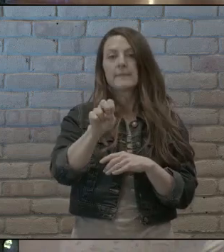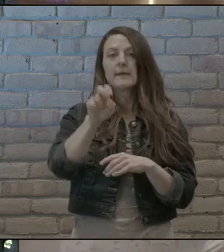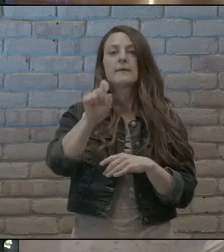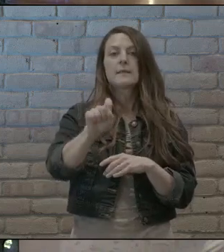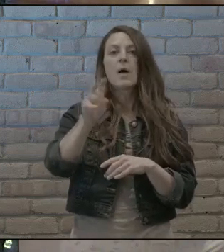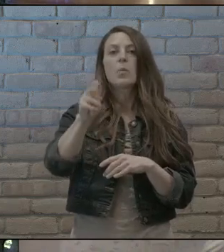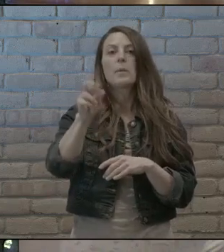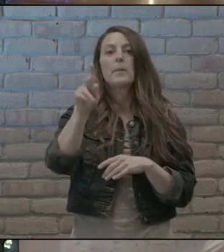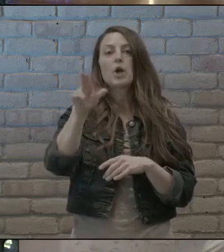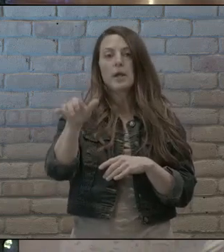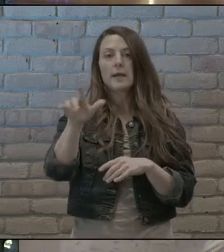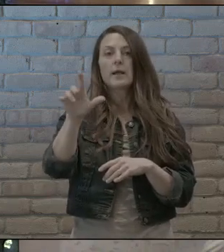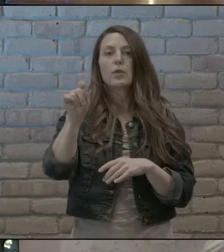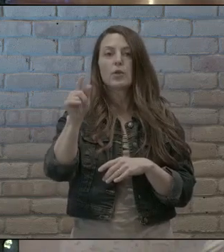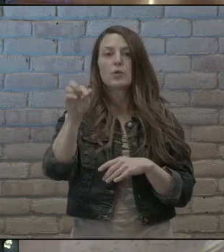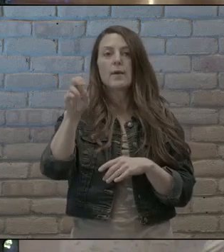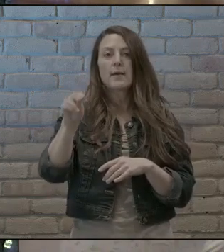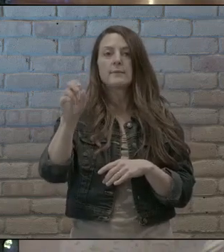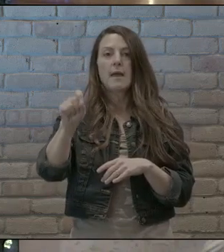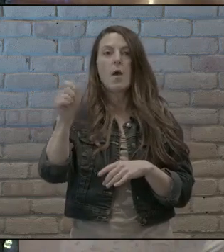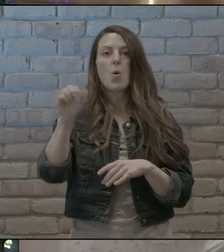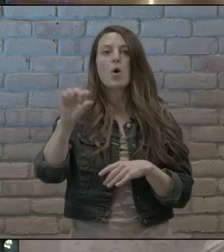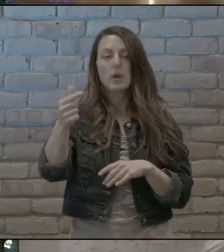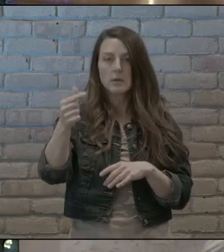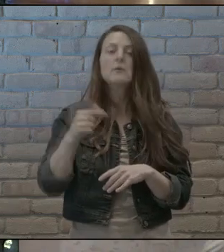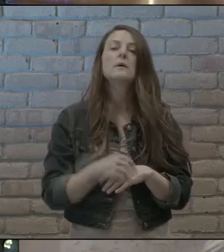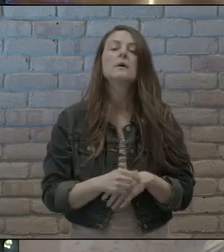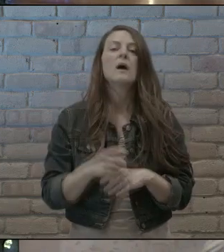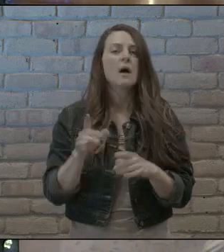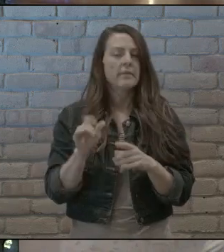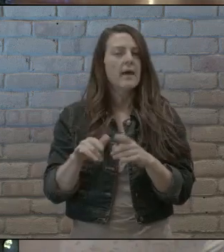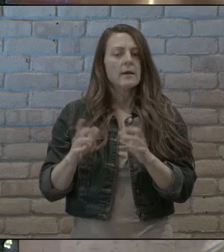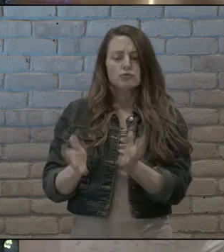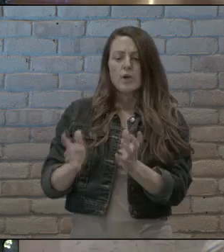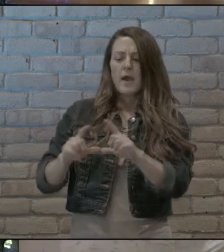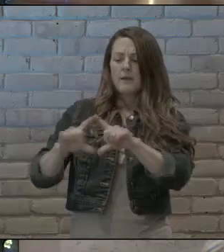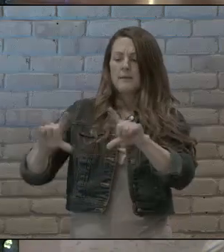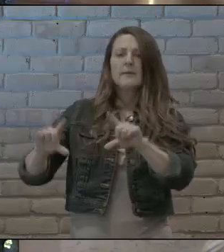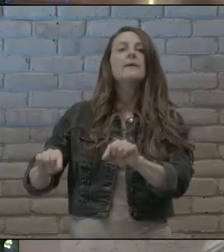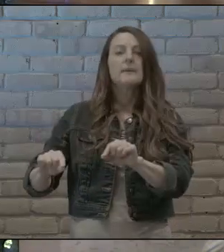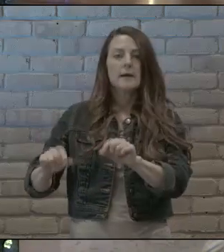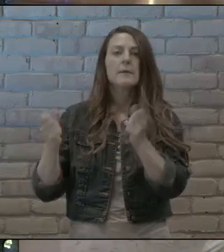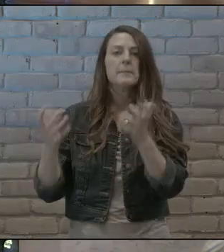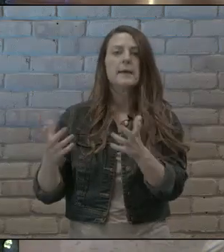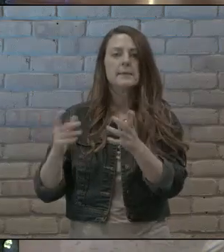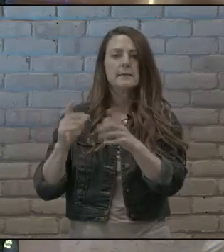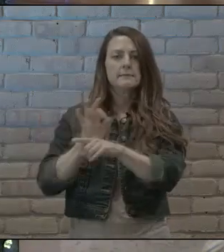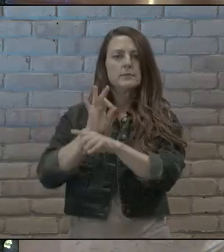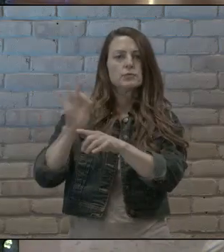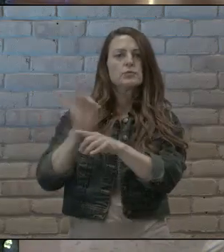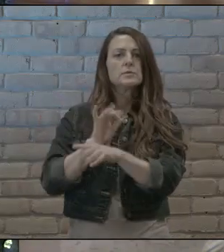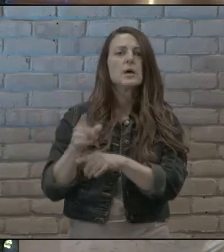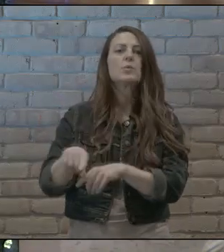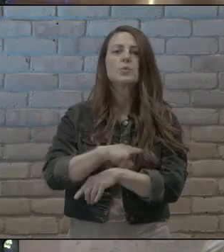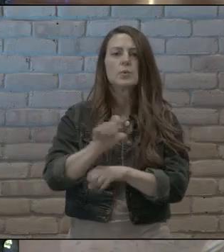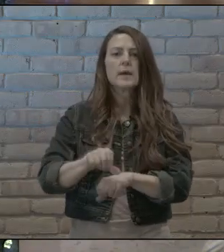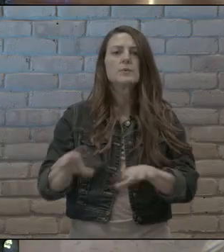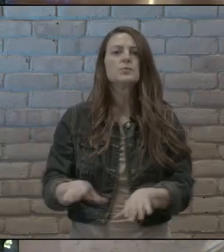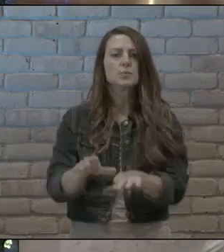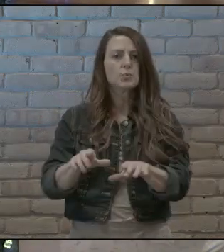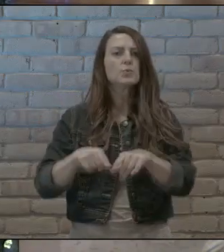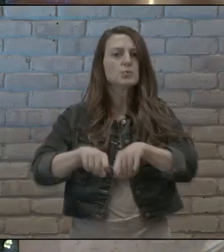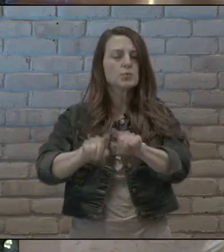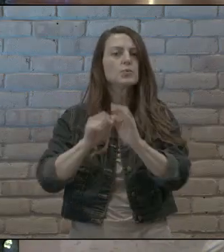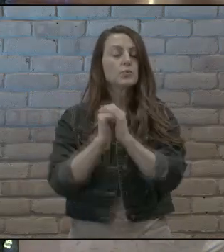live.woodburylutheran.org. Speaking of that, the chat screen, there's a lot of different stuff that you're able to do right here with us as we